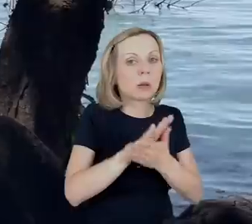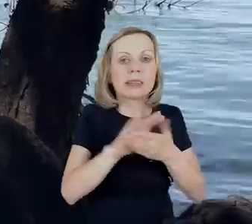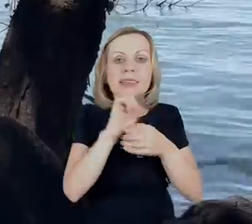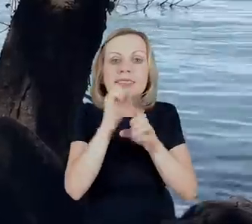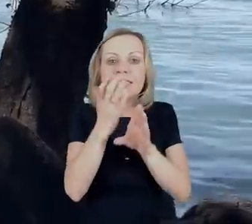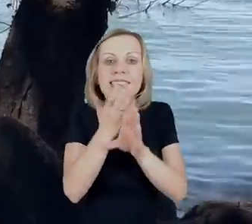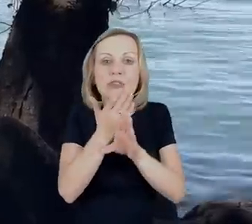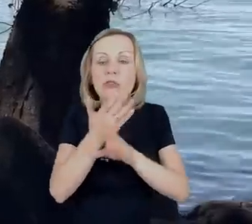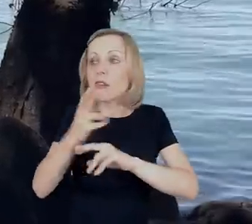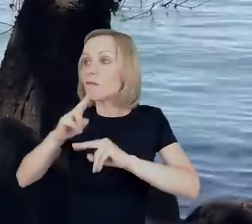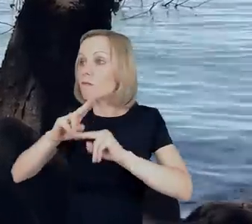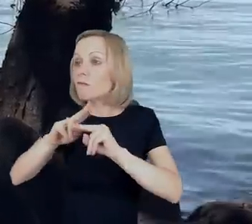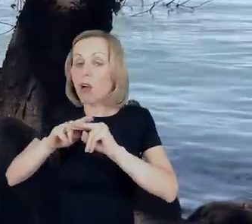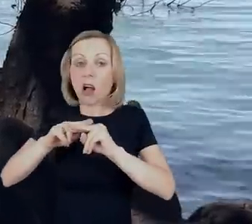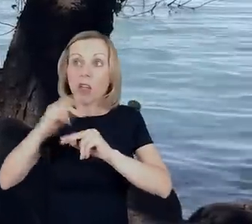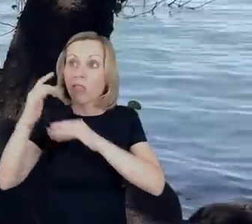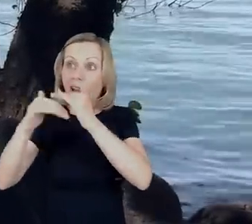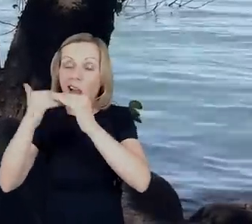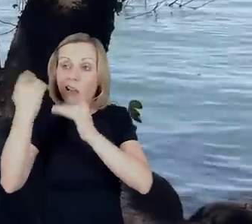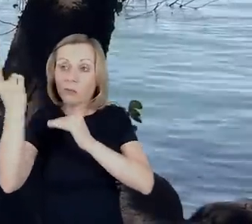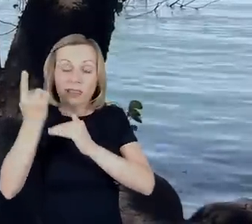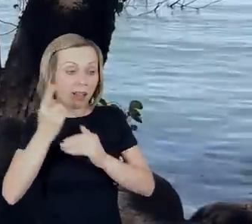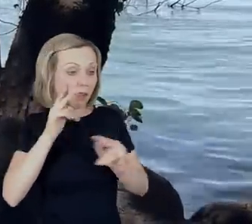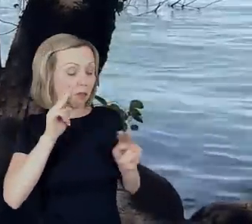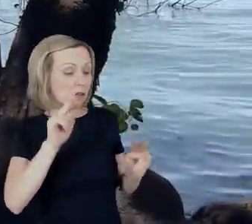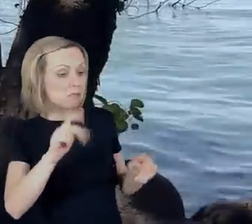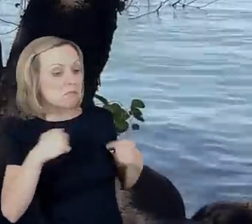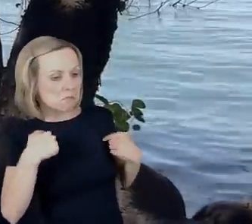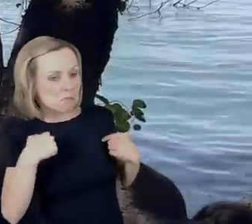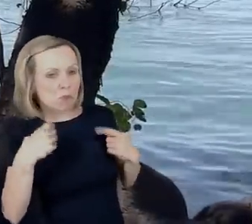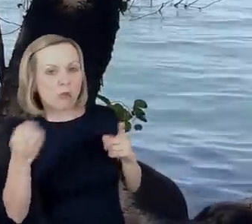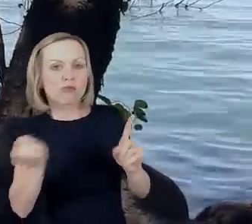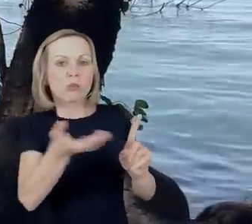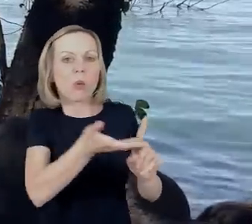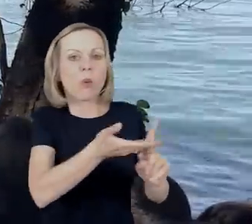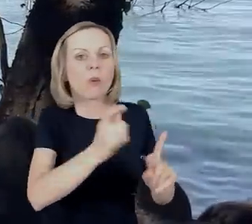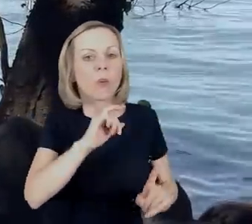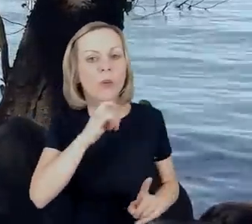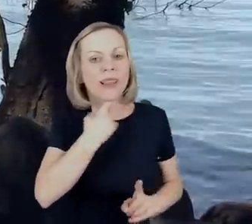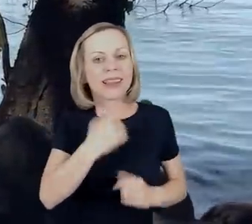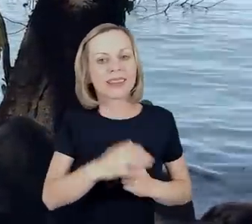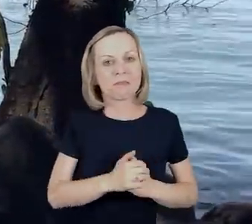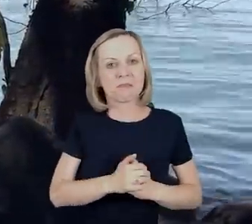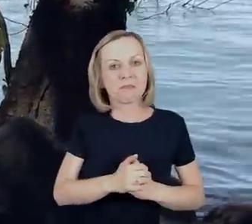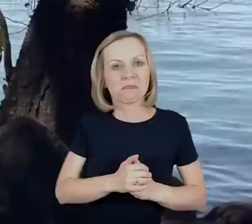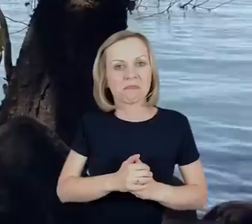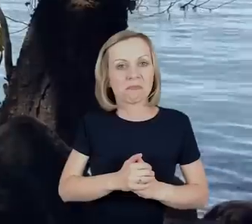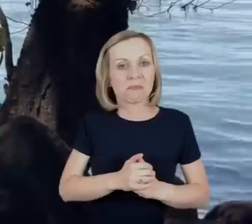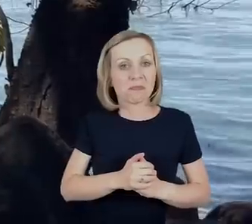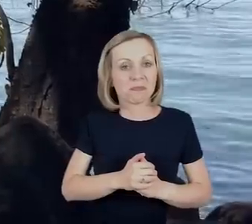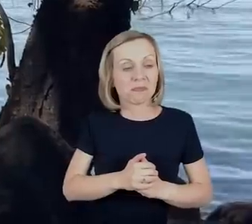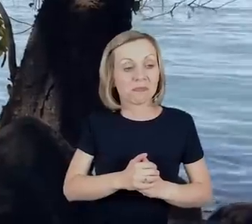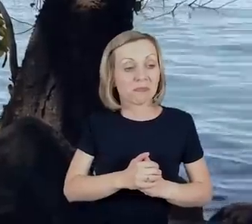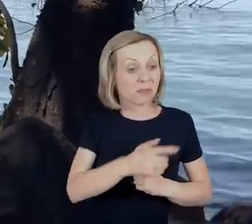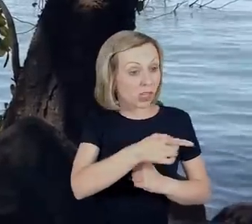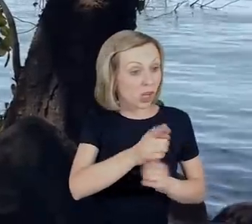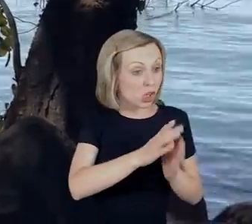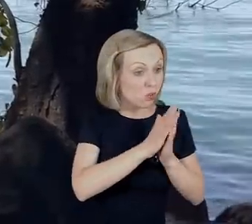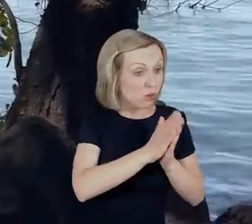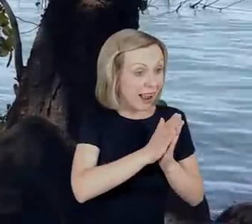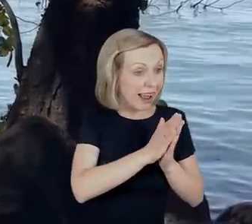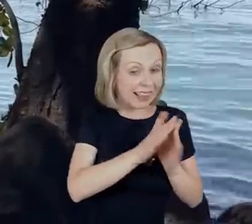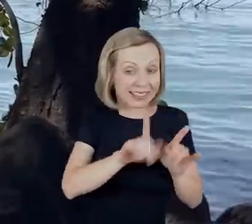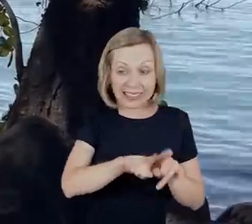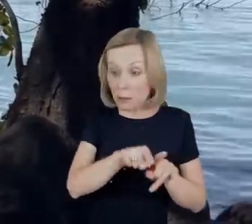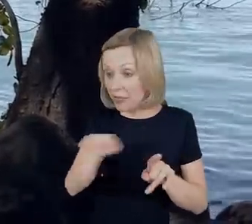in secret, and your Father who sees in secret will reward you. And whenever you pray, do not be